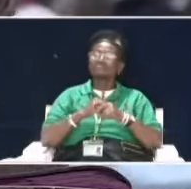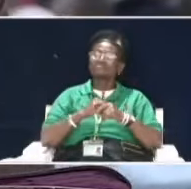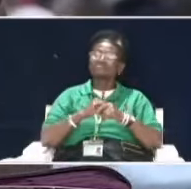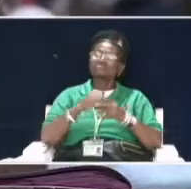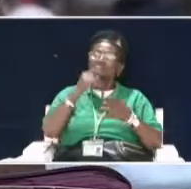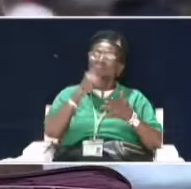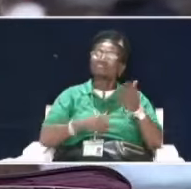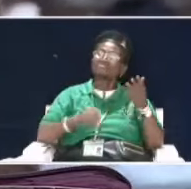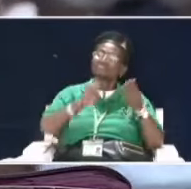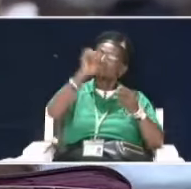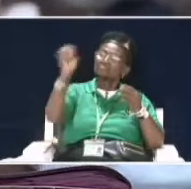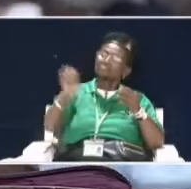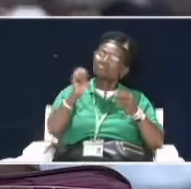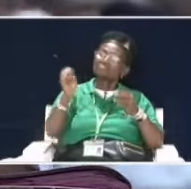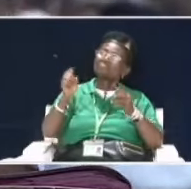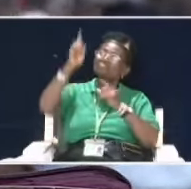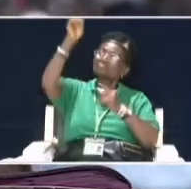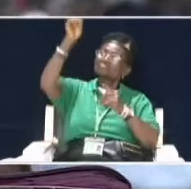whatever you have to do